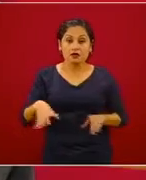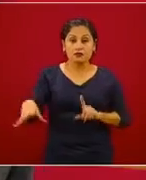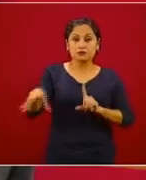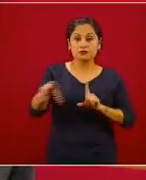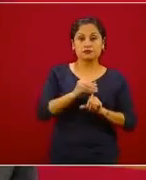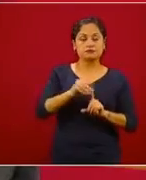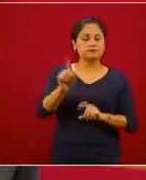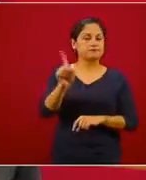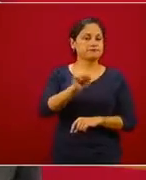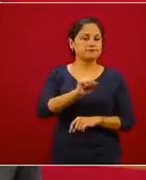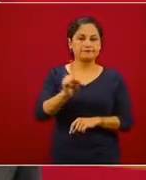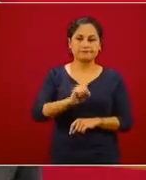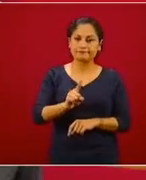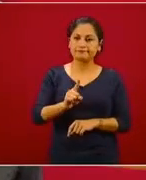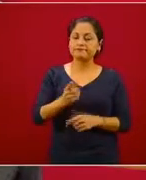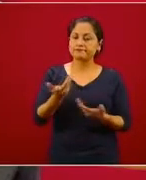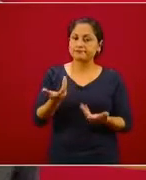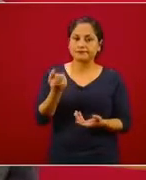by influenza or not.